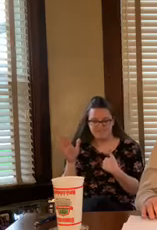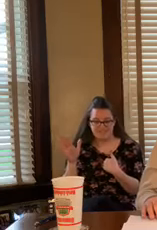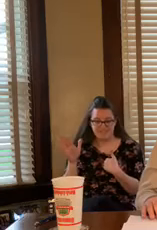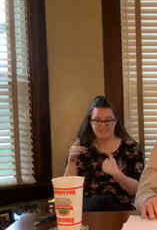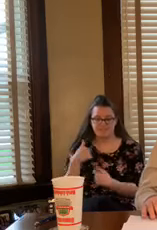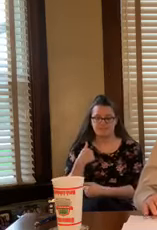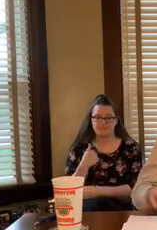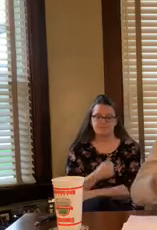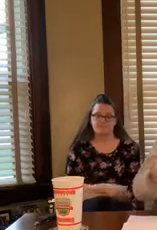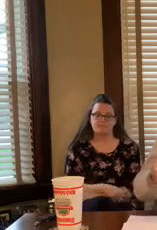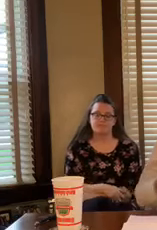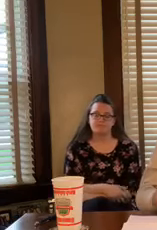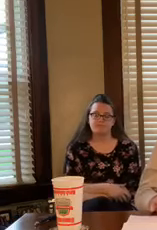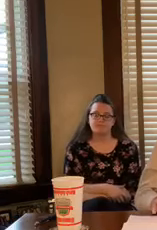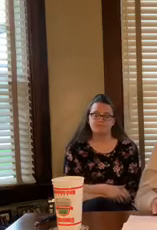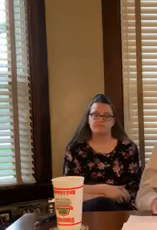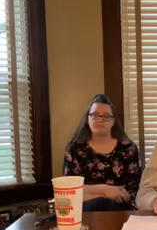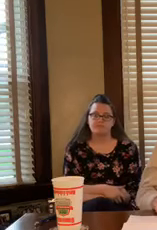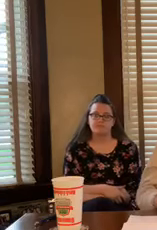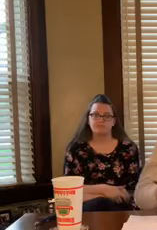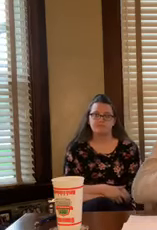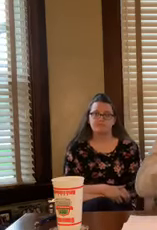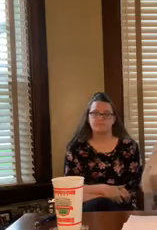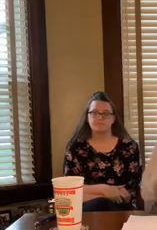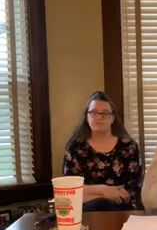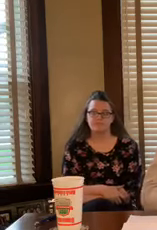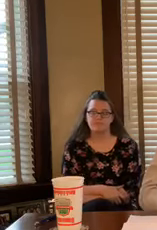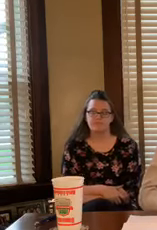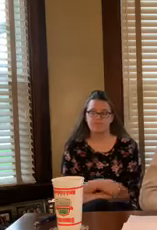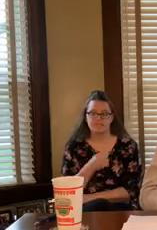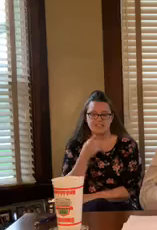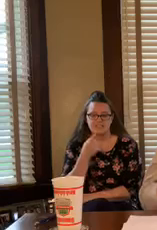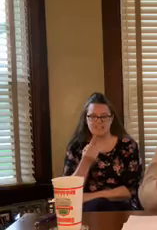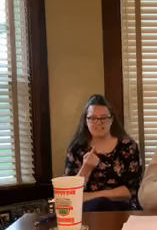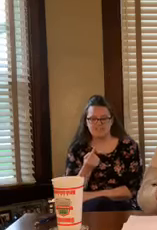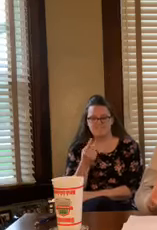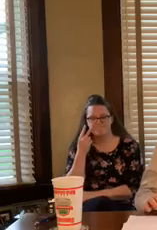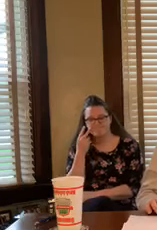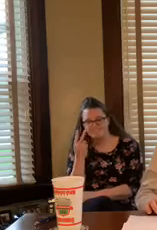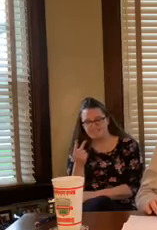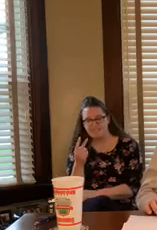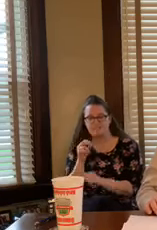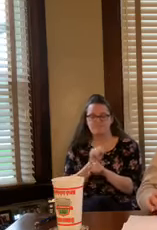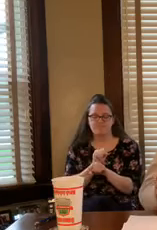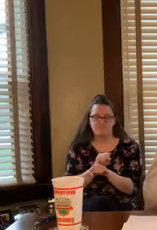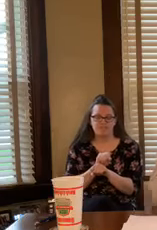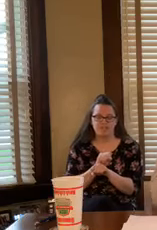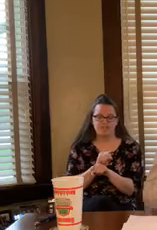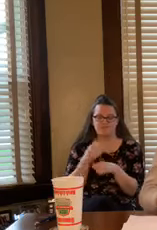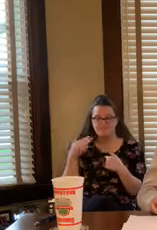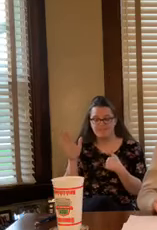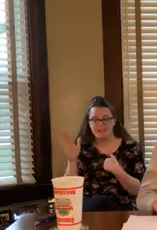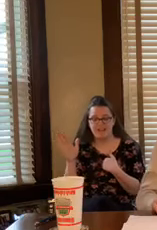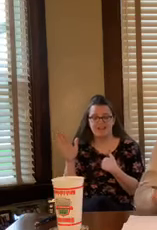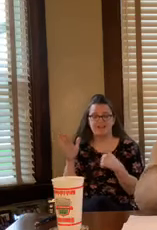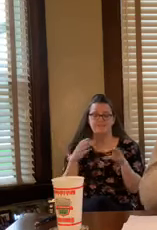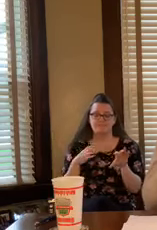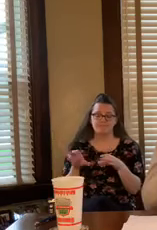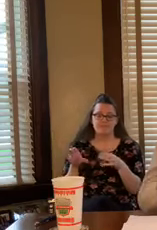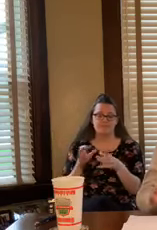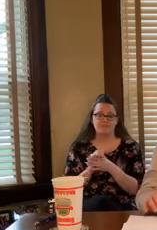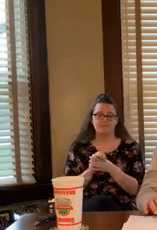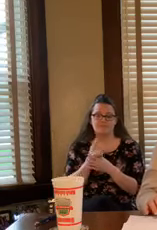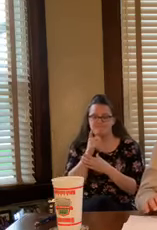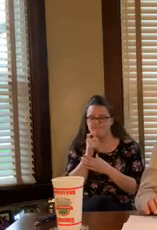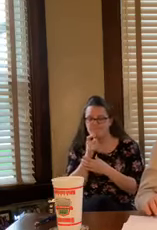traveling with me in my earthly ministry. You've seen some of the works I've done. You've seen some of the miracles and some of the things that we've gone through. You've heard some of my teaching.